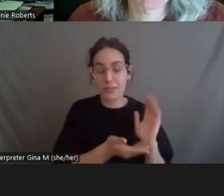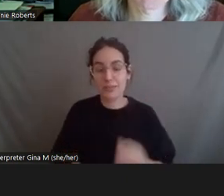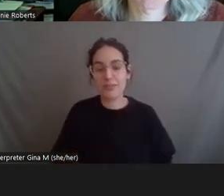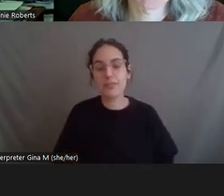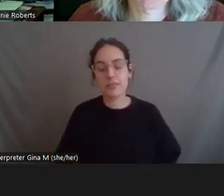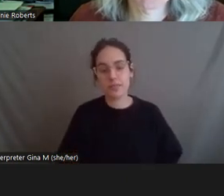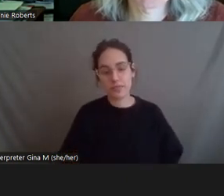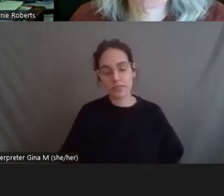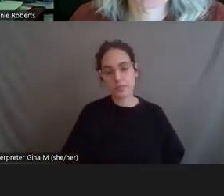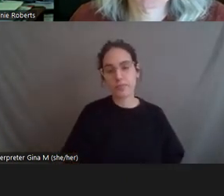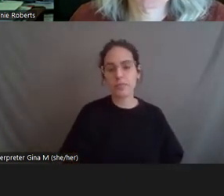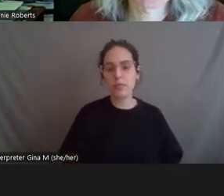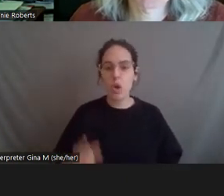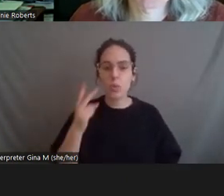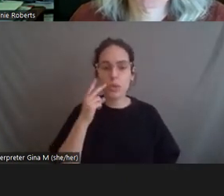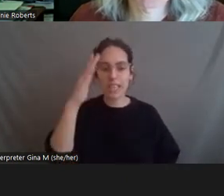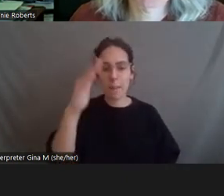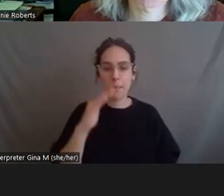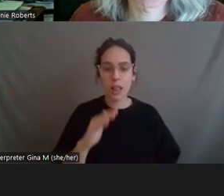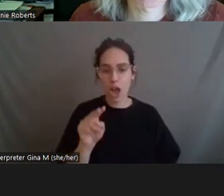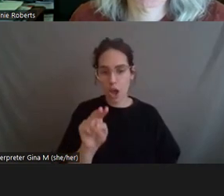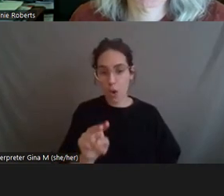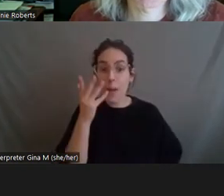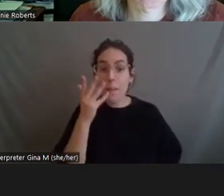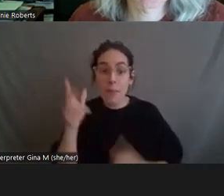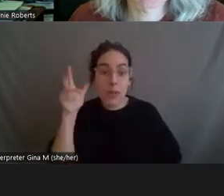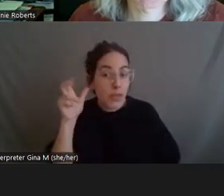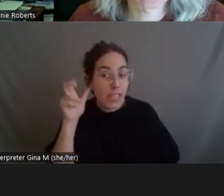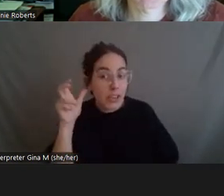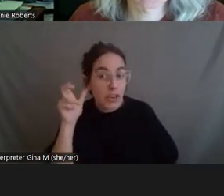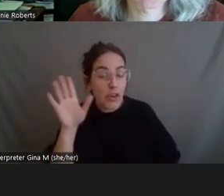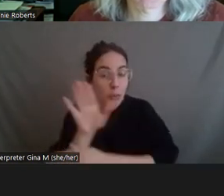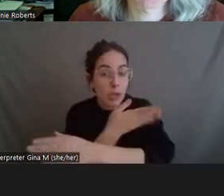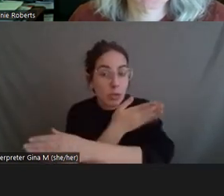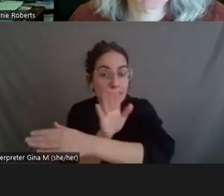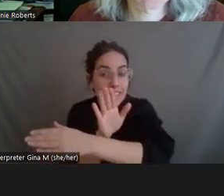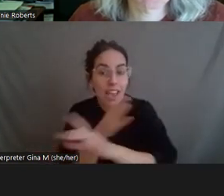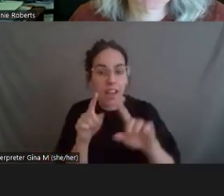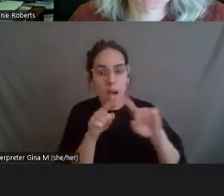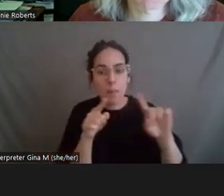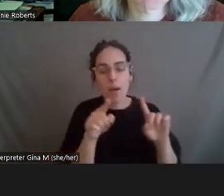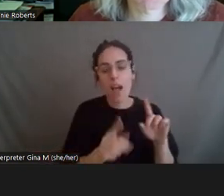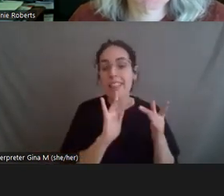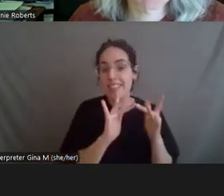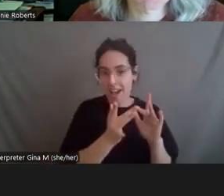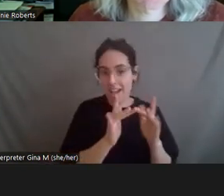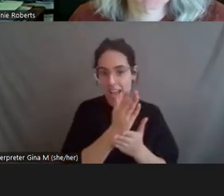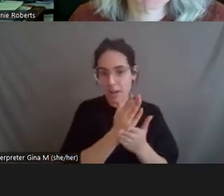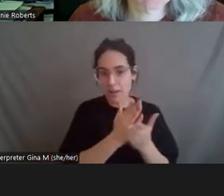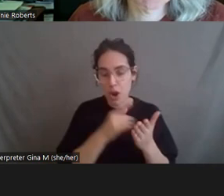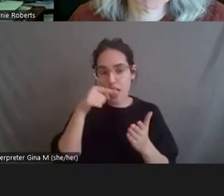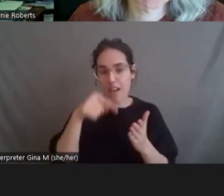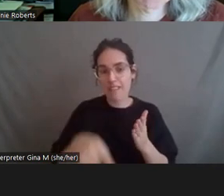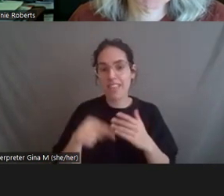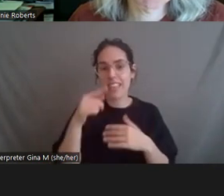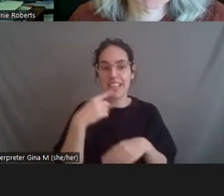And right below here, as you may be hearing, is the digital piece of the exhibition. And we